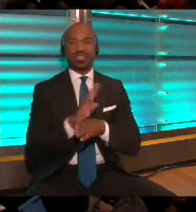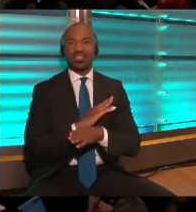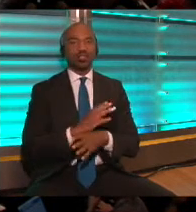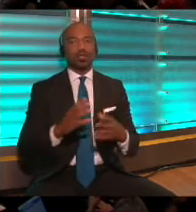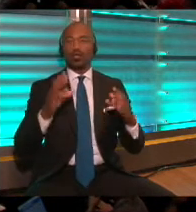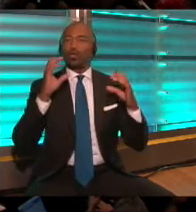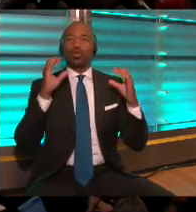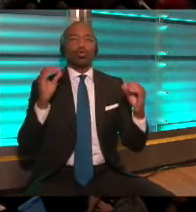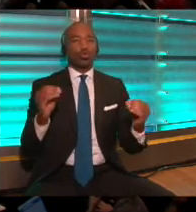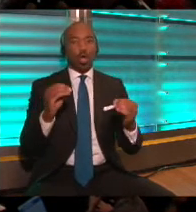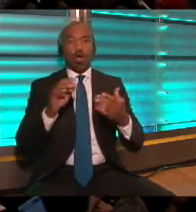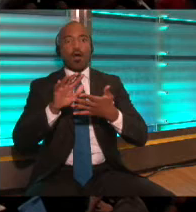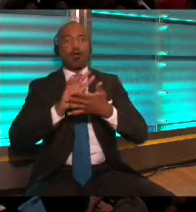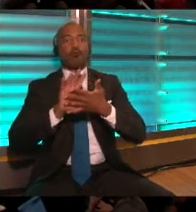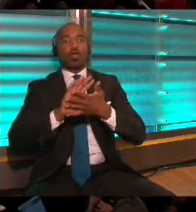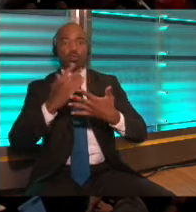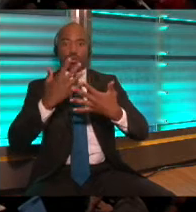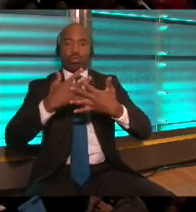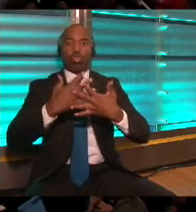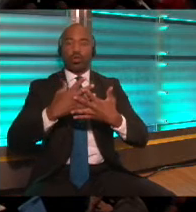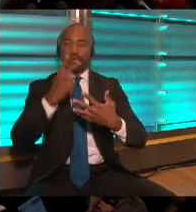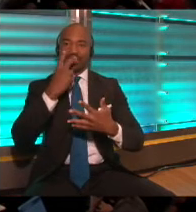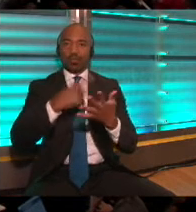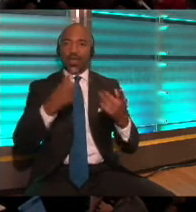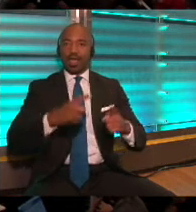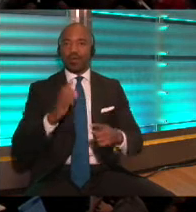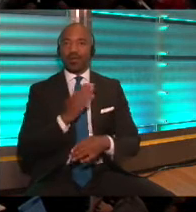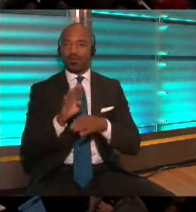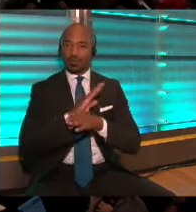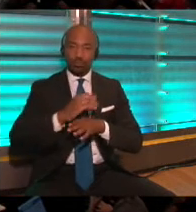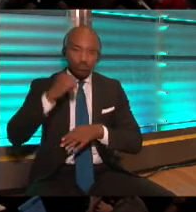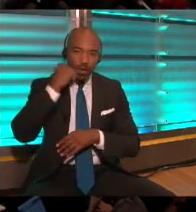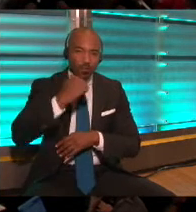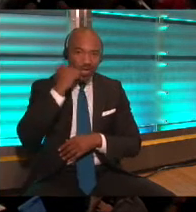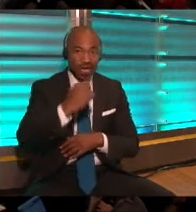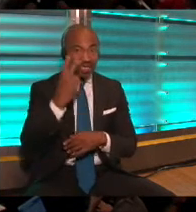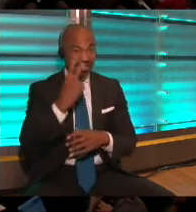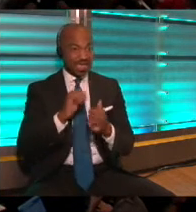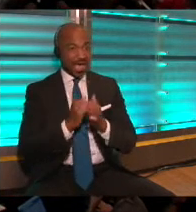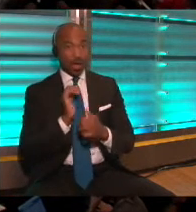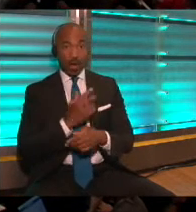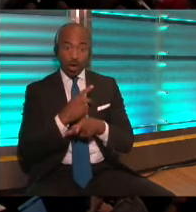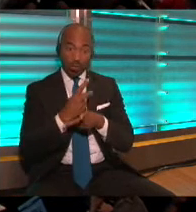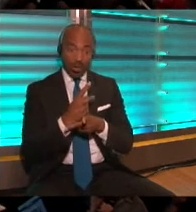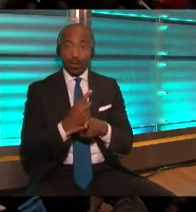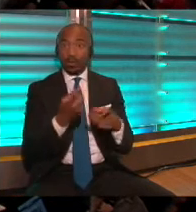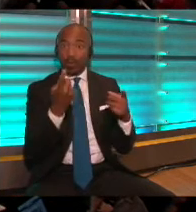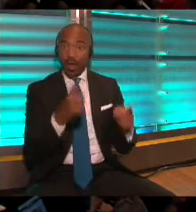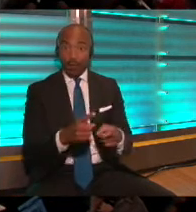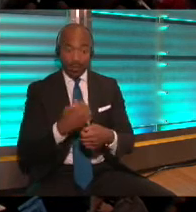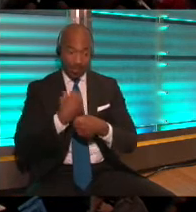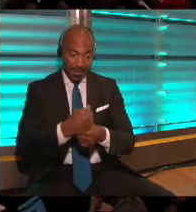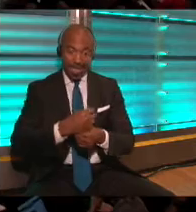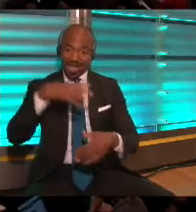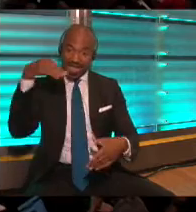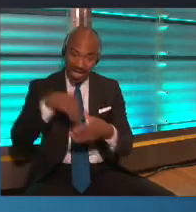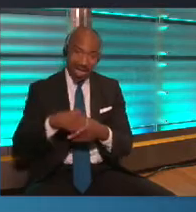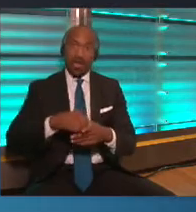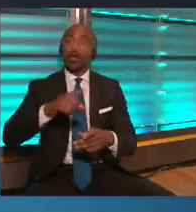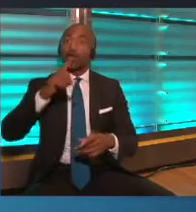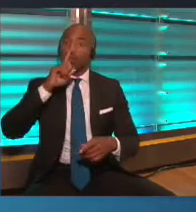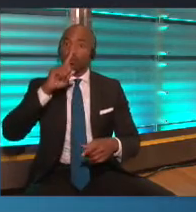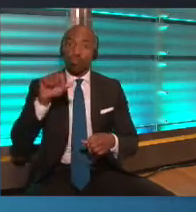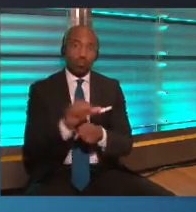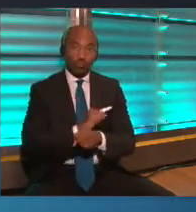at our business every single day. They can see how our product is made in real time, from the moment the first eggs are